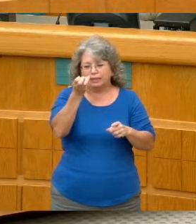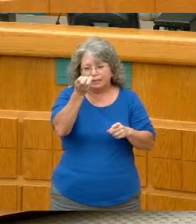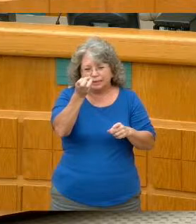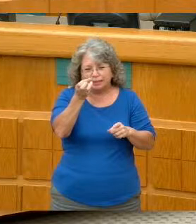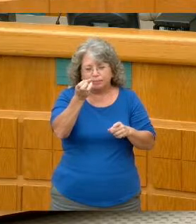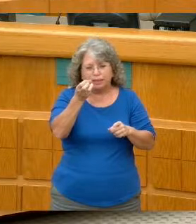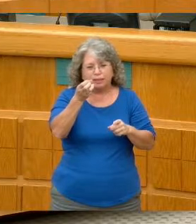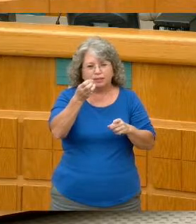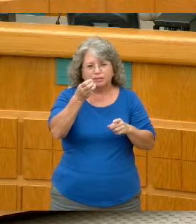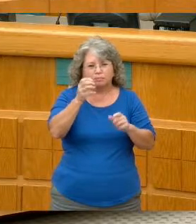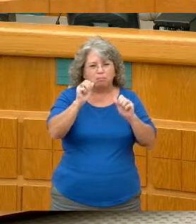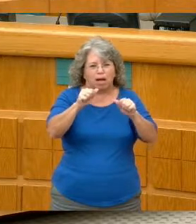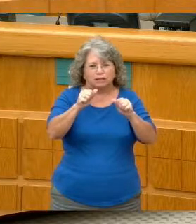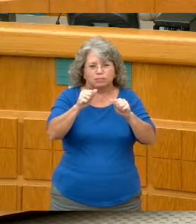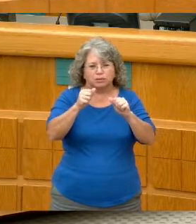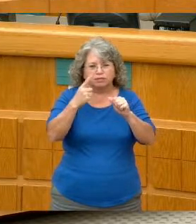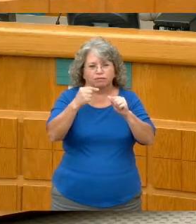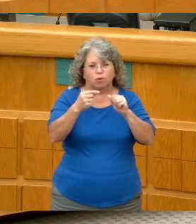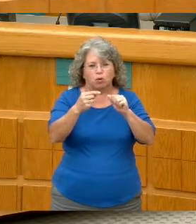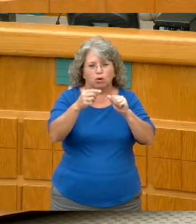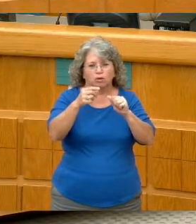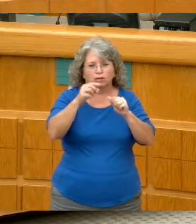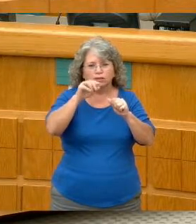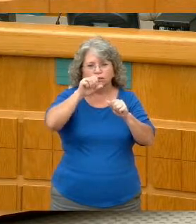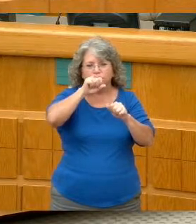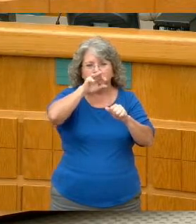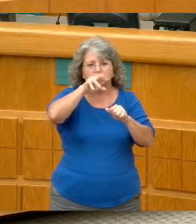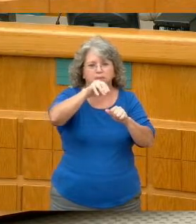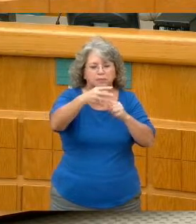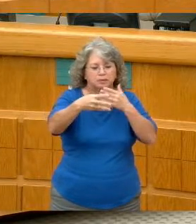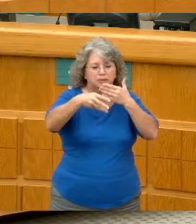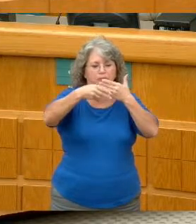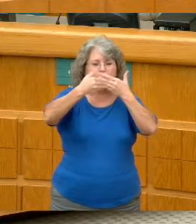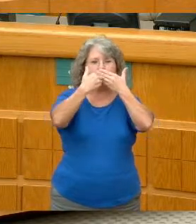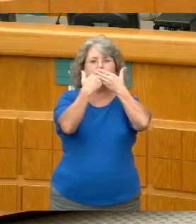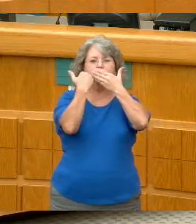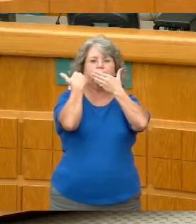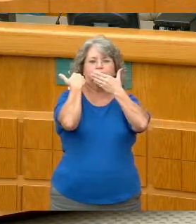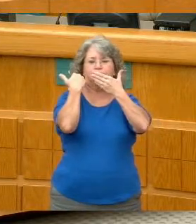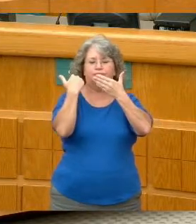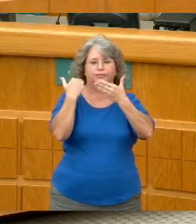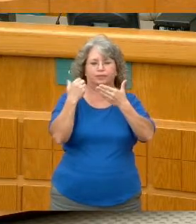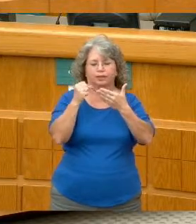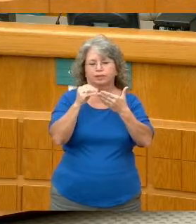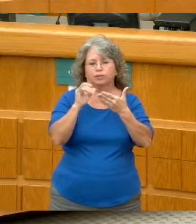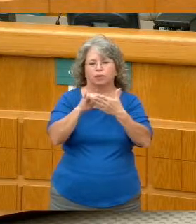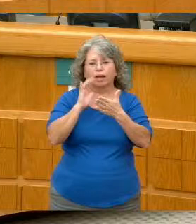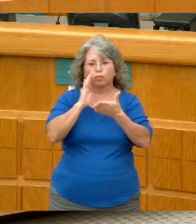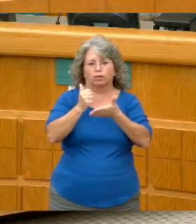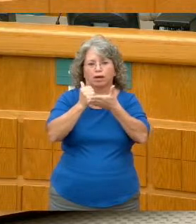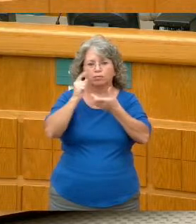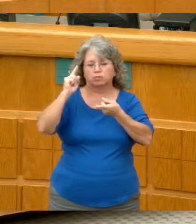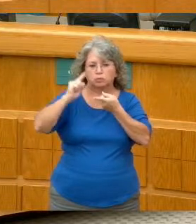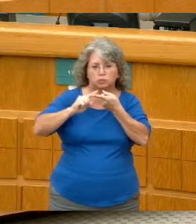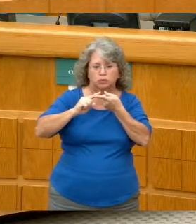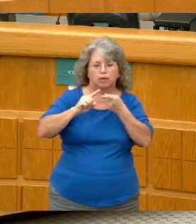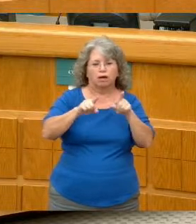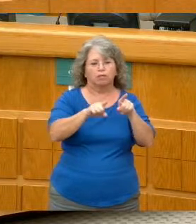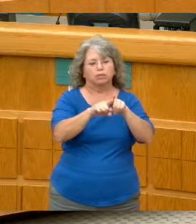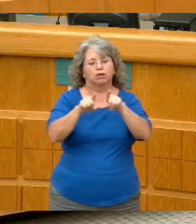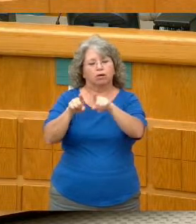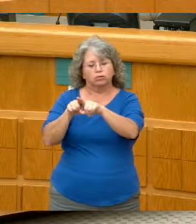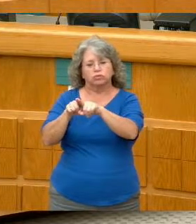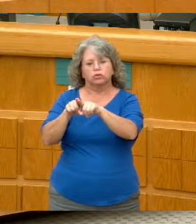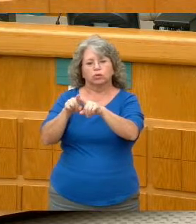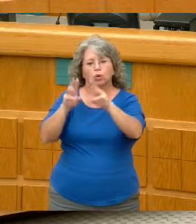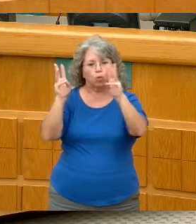get a very less severe infection. So that might help in the overall situation. Again, the winter